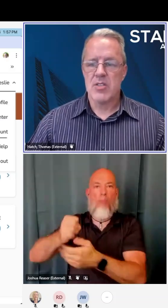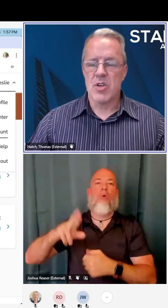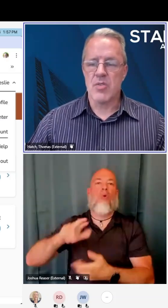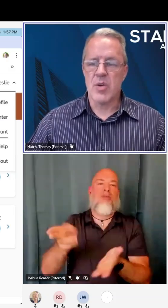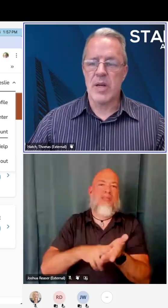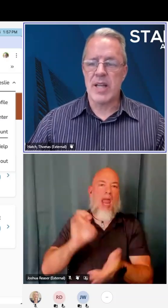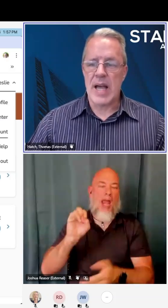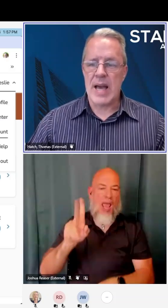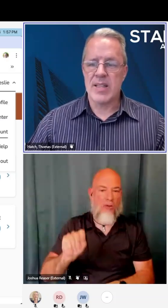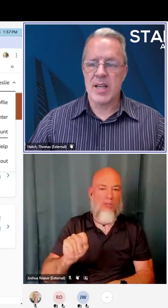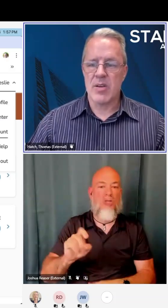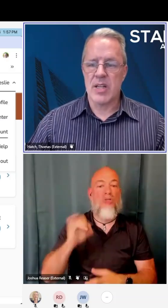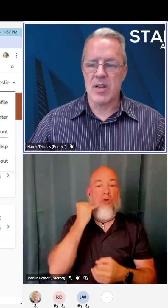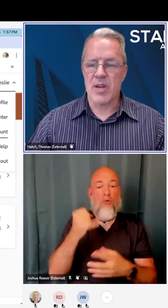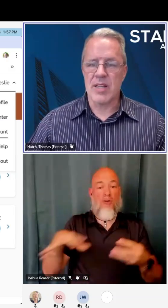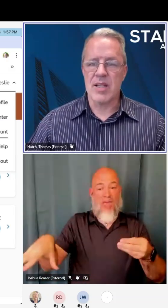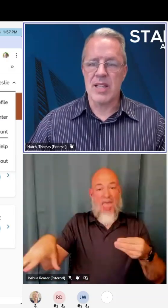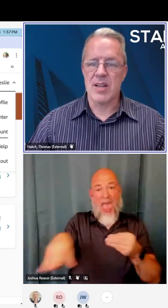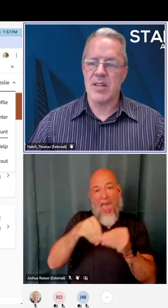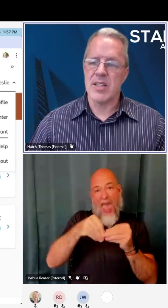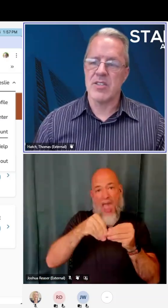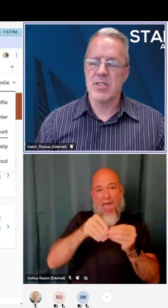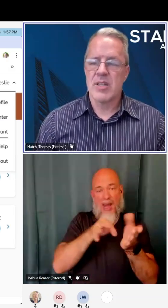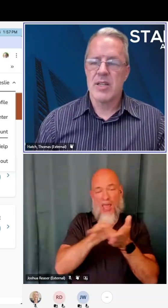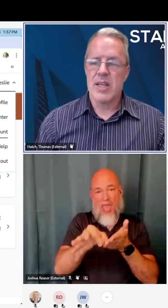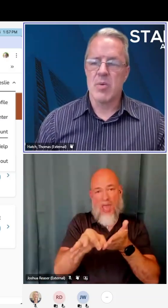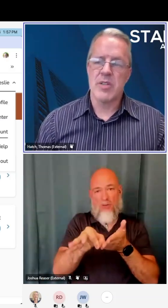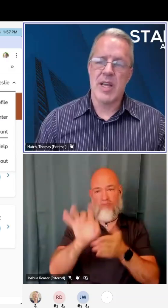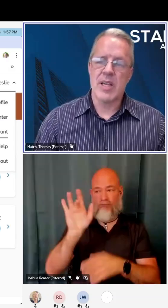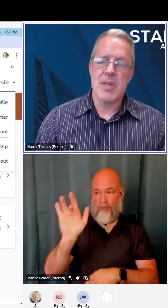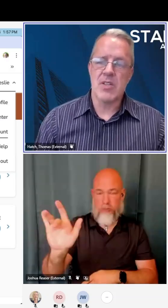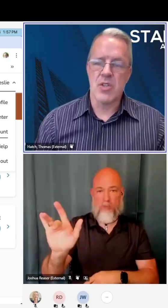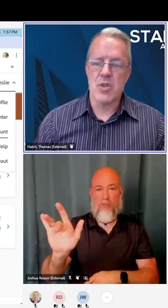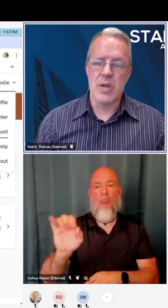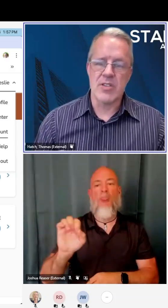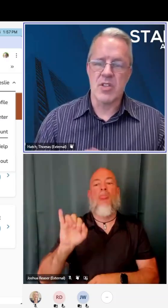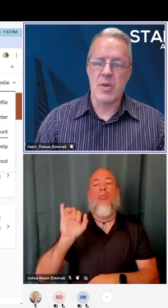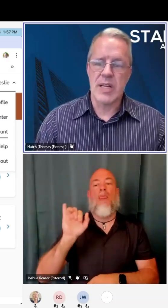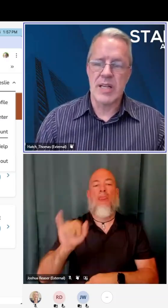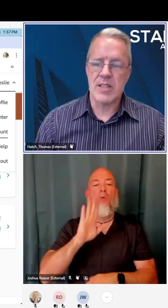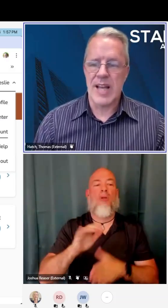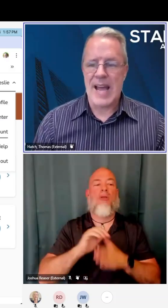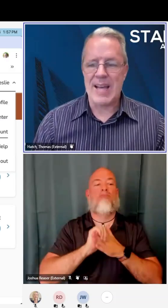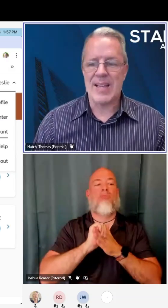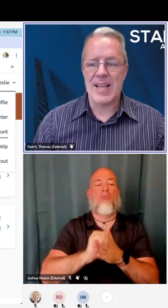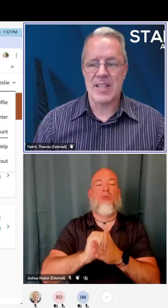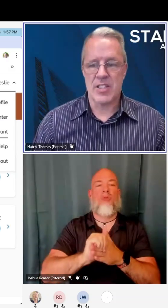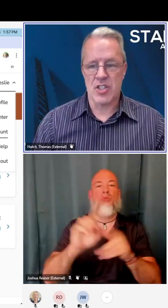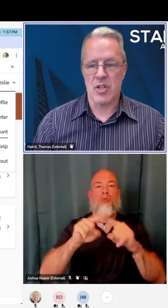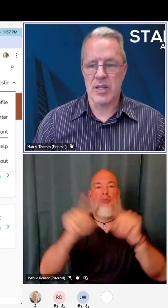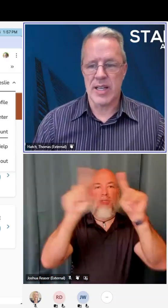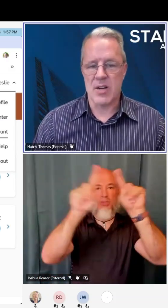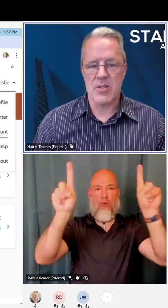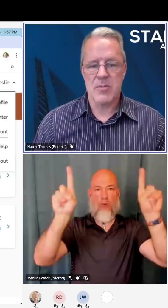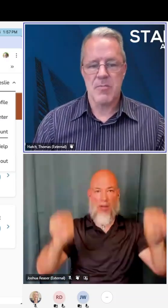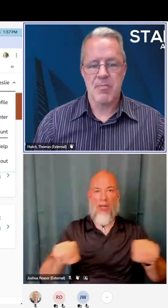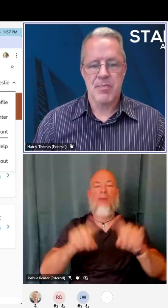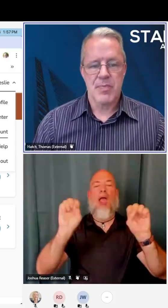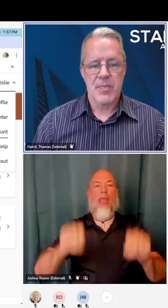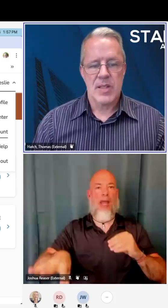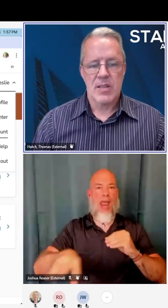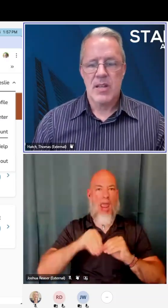account. So if you went to add account here, if I clicked on this, it would take me to a screen to add an additional